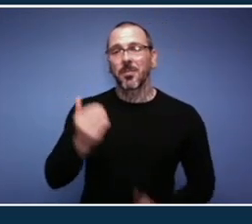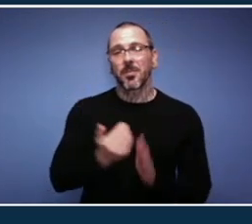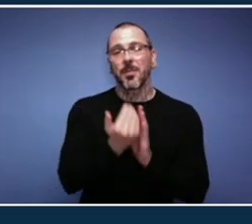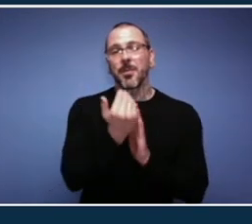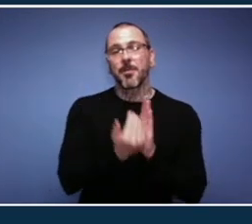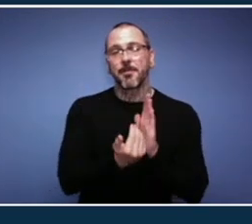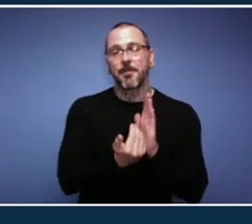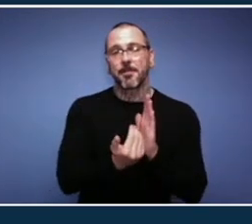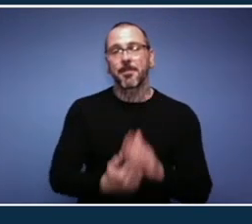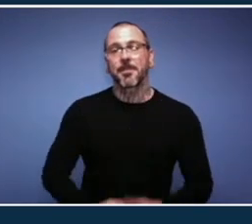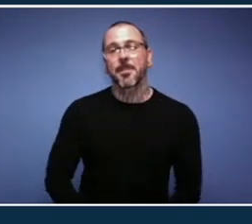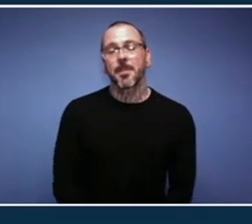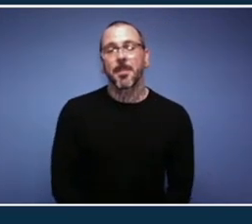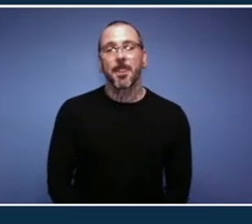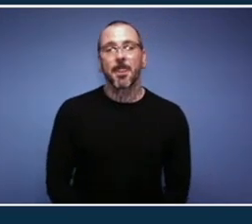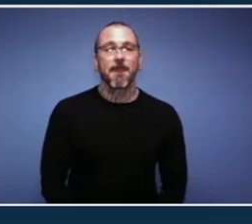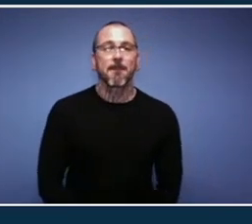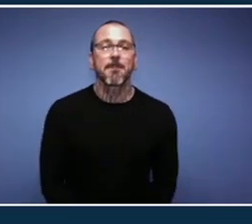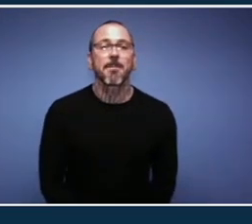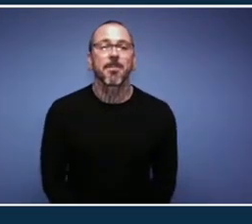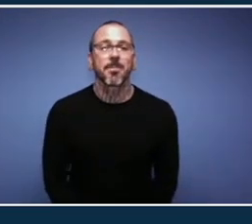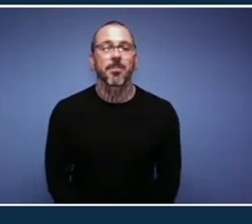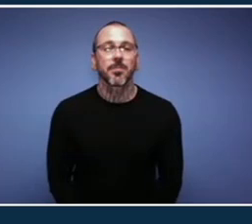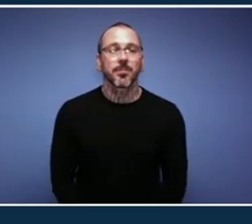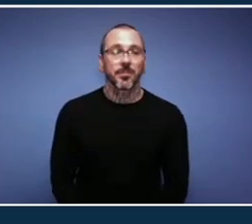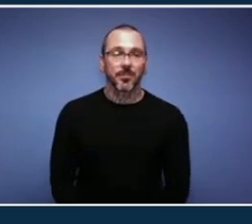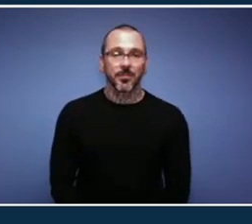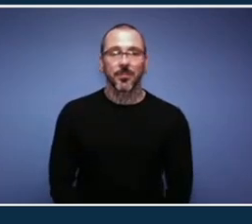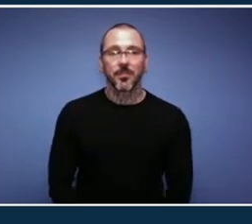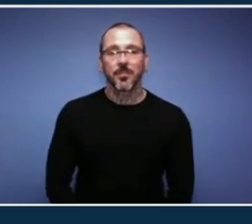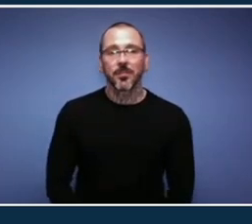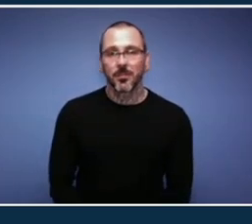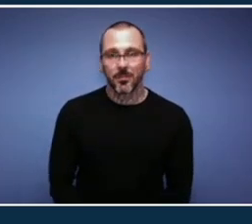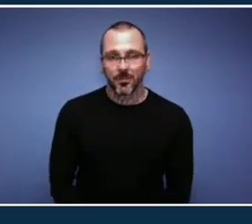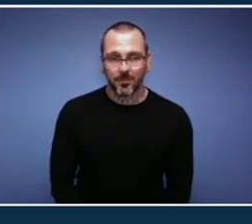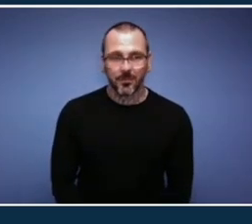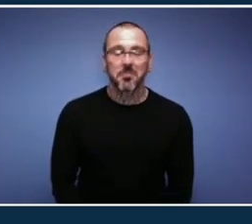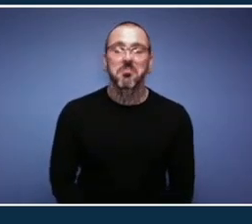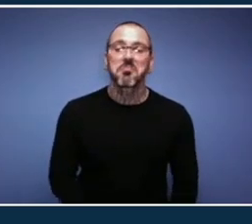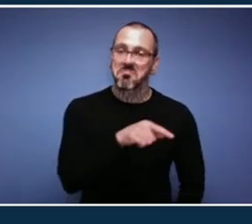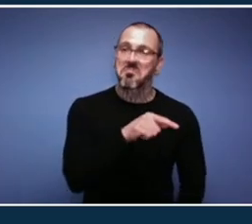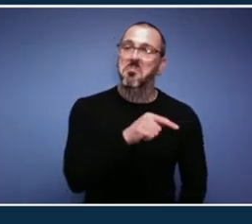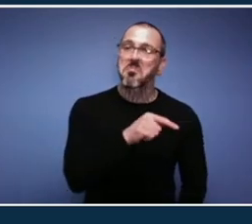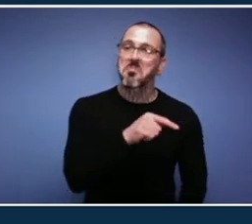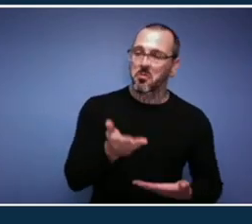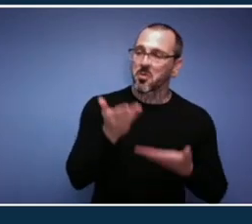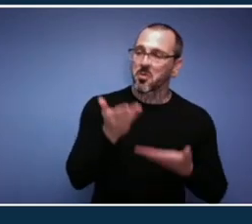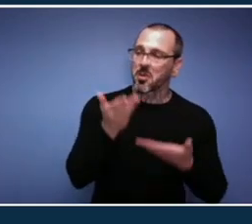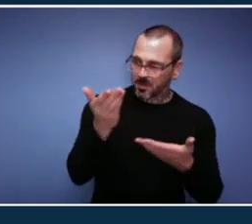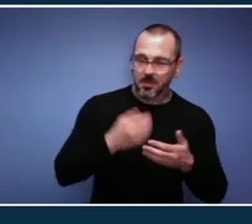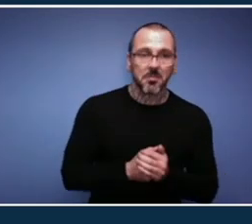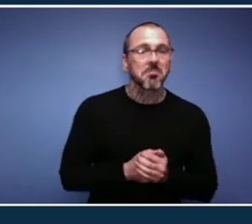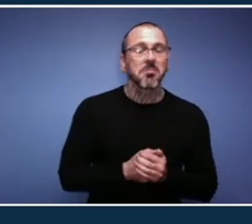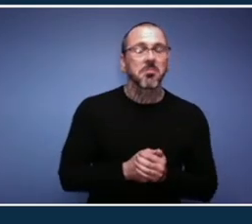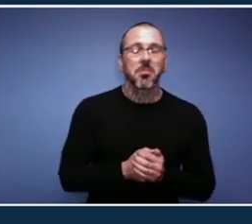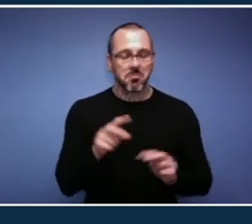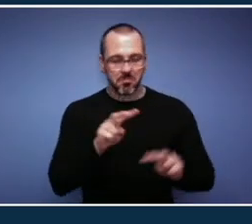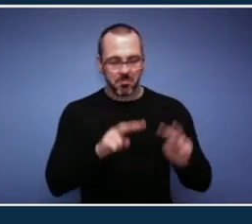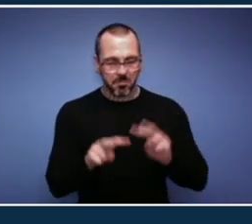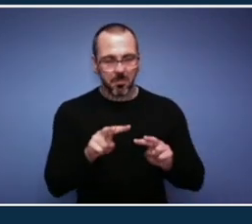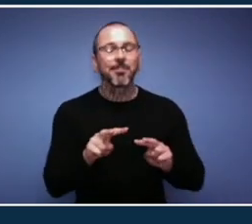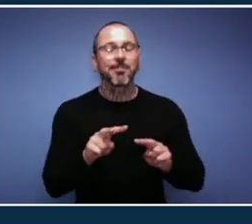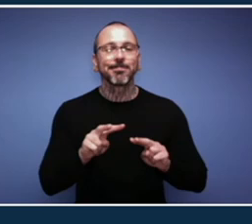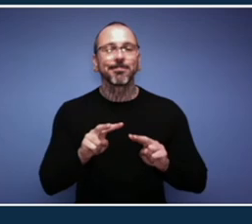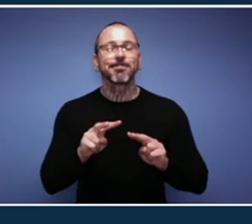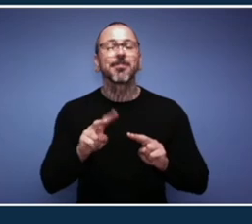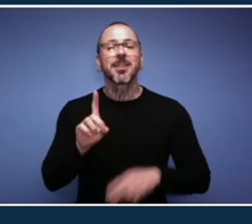And then out of the Kendrick report, because of those recommendations, the DRC was formed. It was first